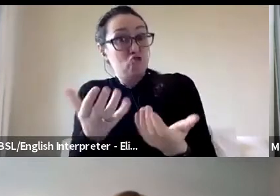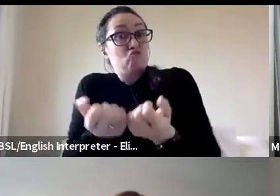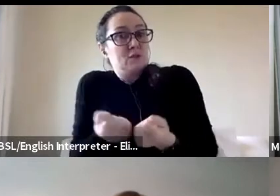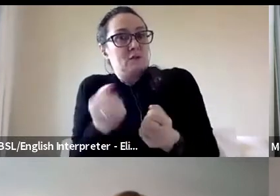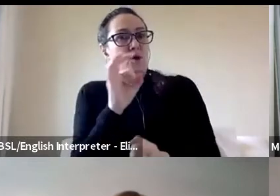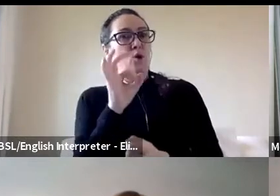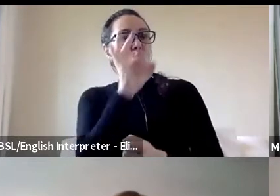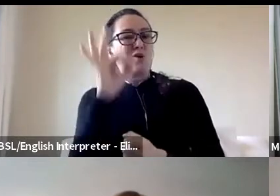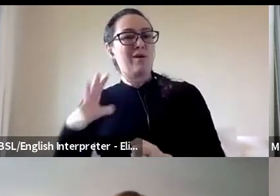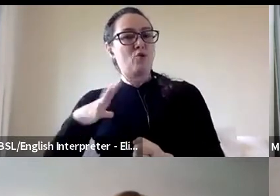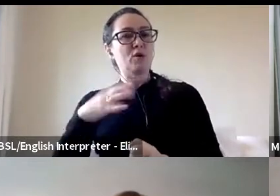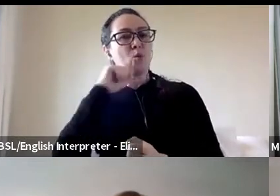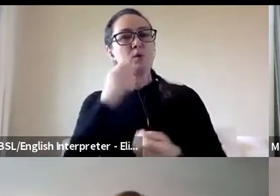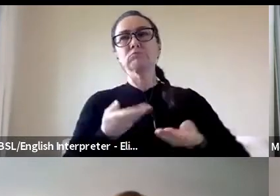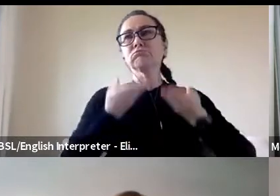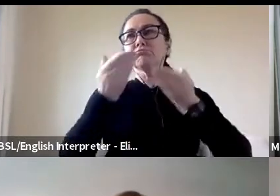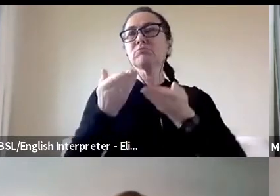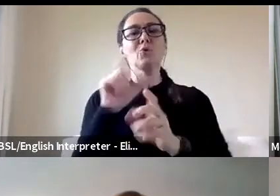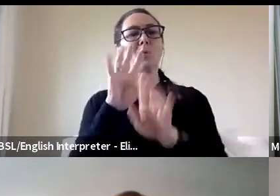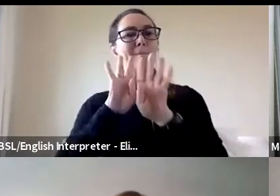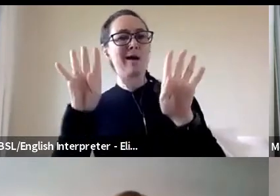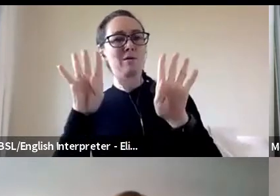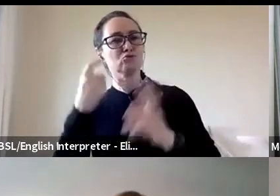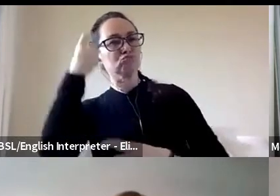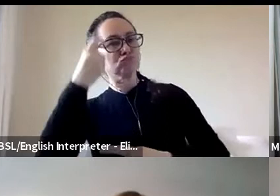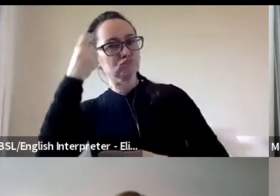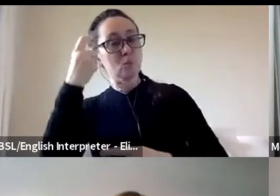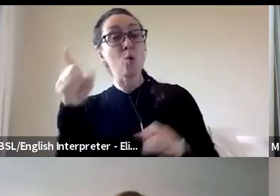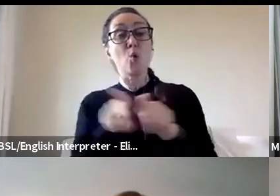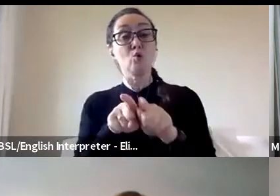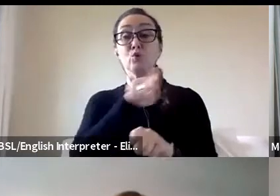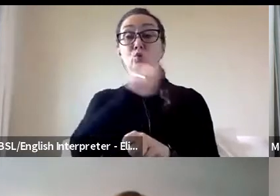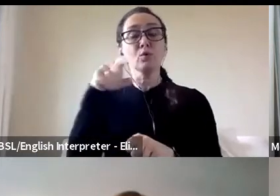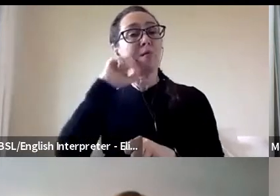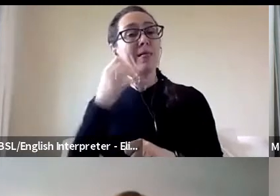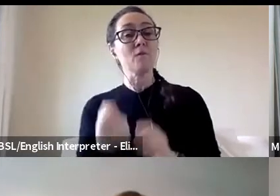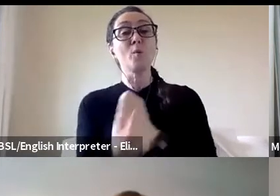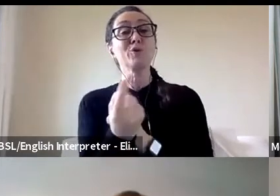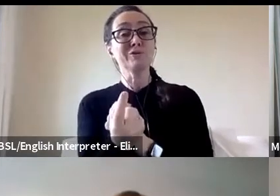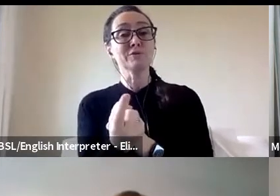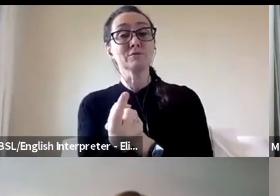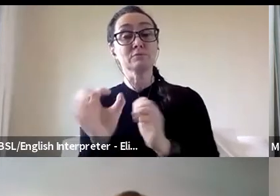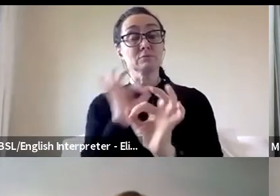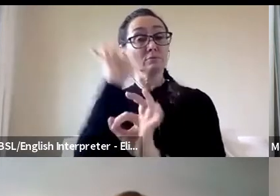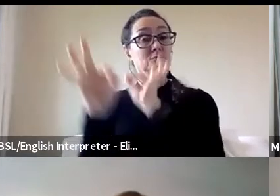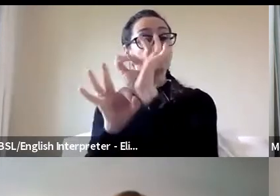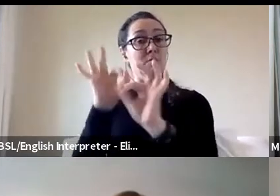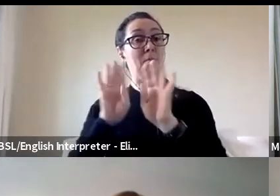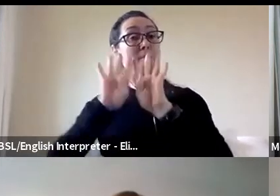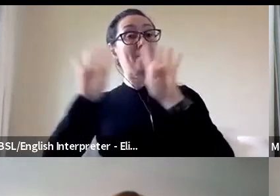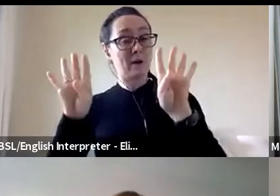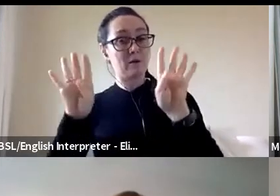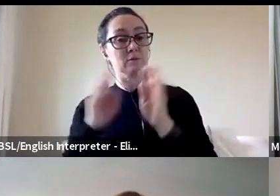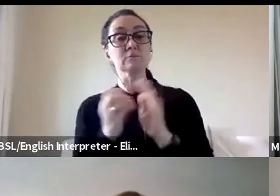be presented to the panel as well as providing you the opportunity to submit your questions. To do so, just type your question into the